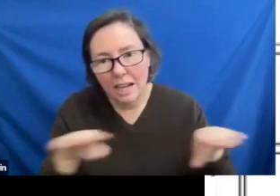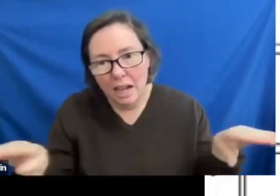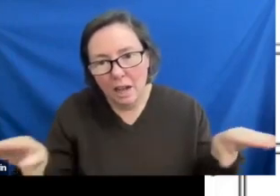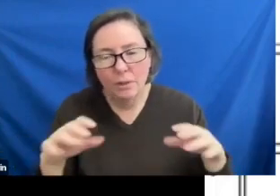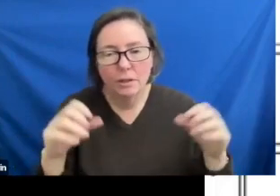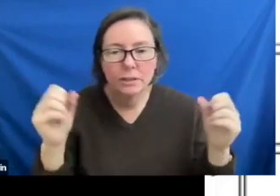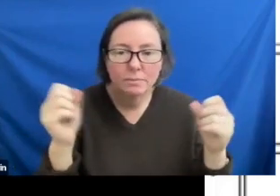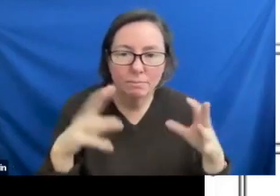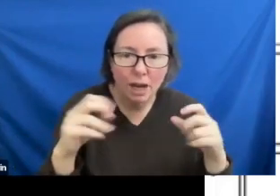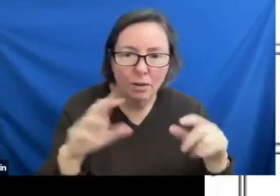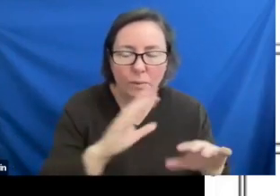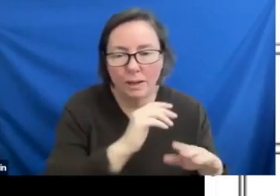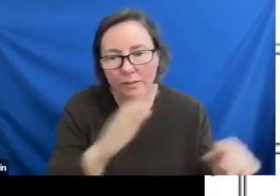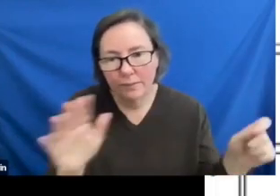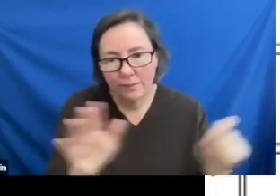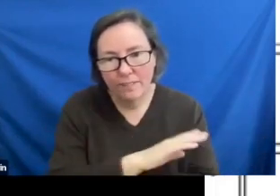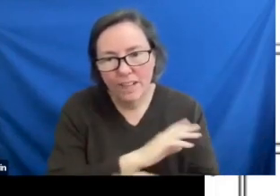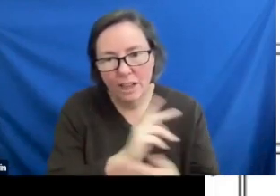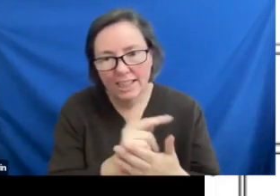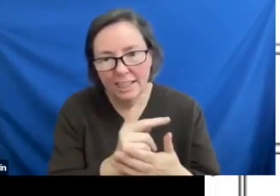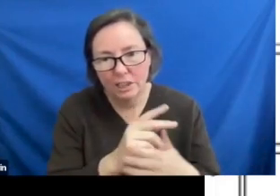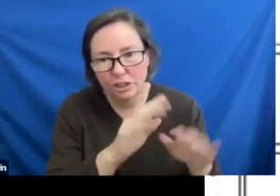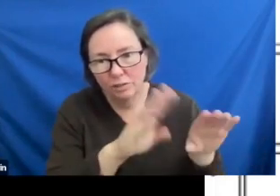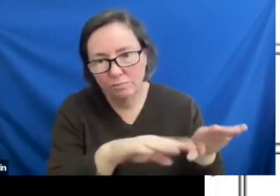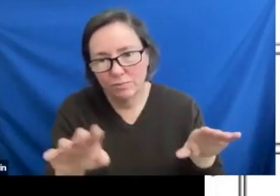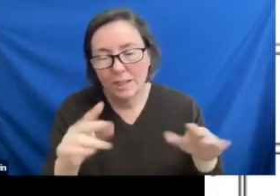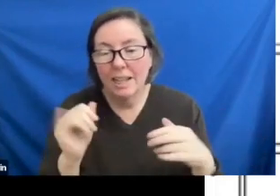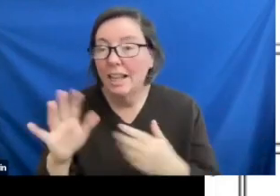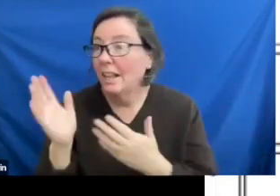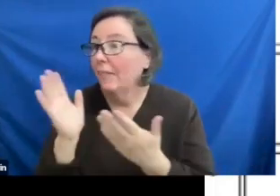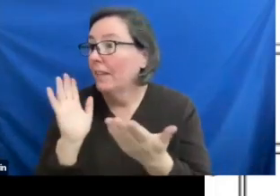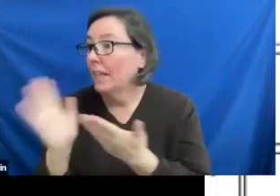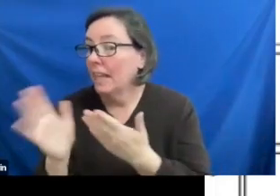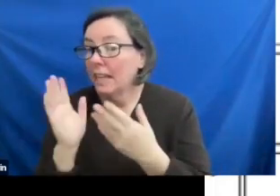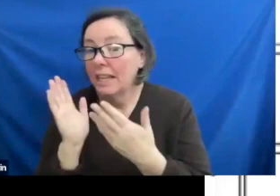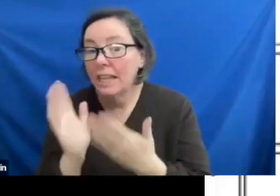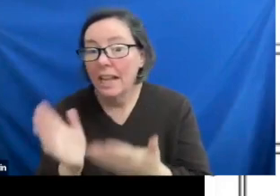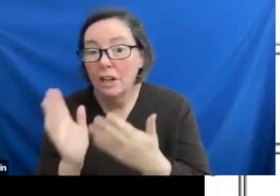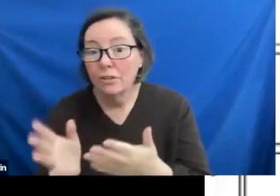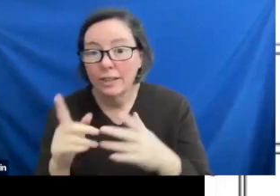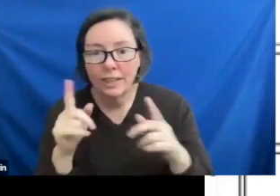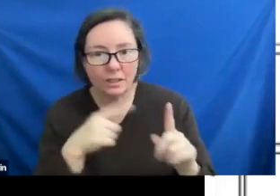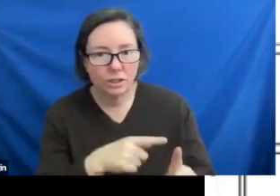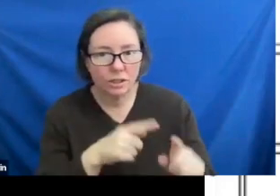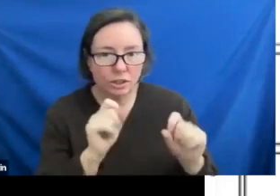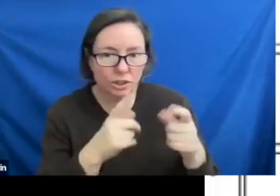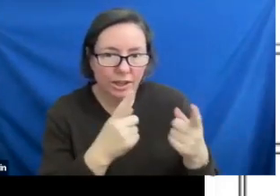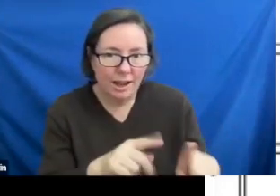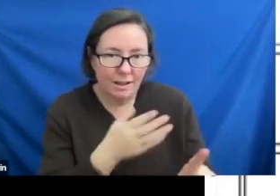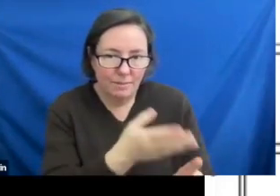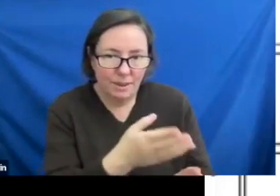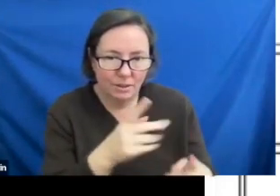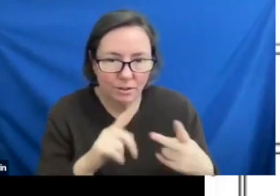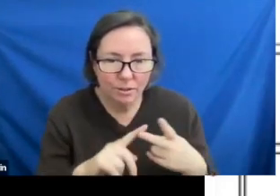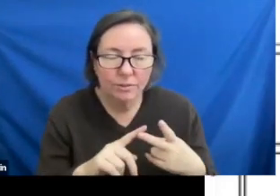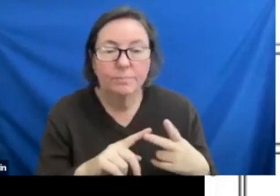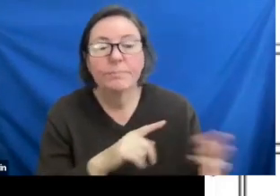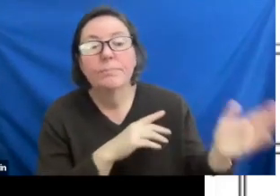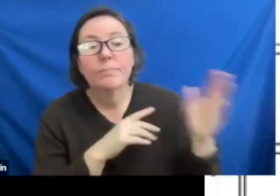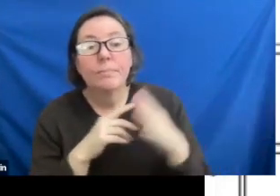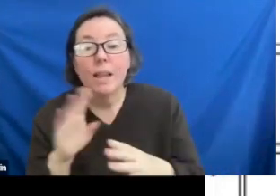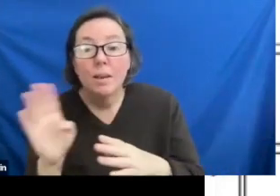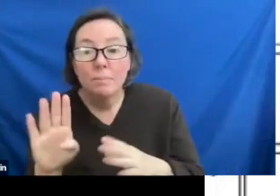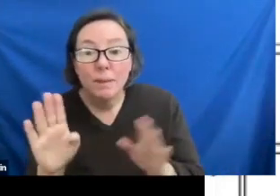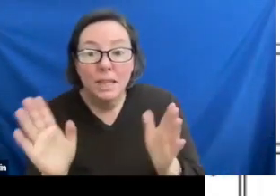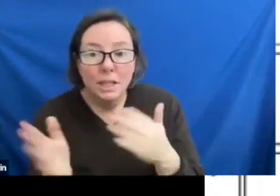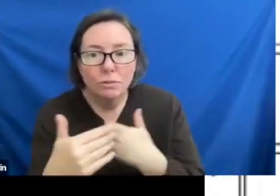make it a full kitchenette. If there's any catering that needs to be done, that's where it would happen. Area B, that room